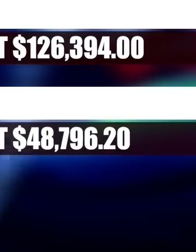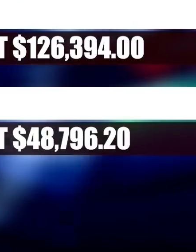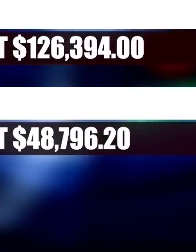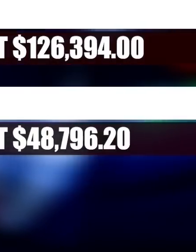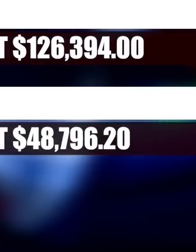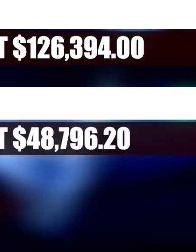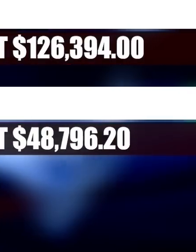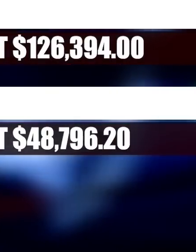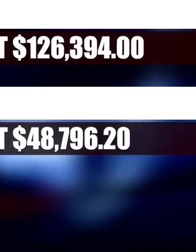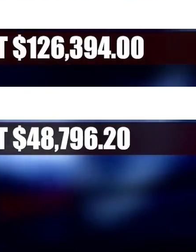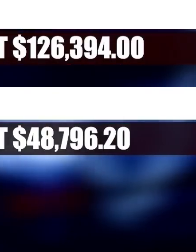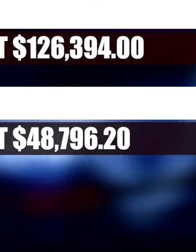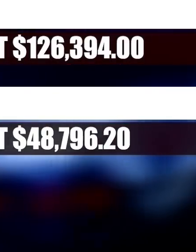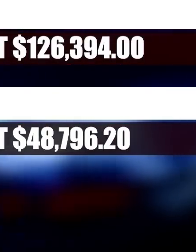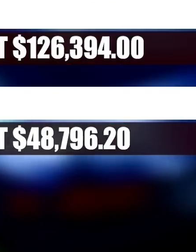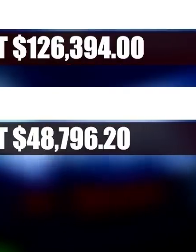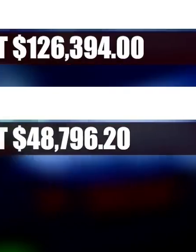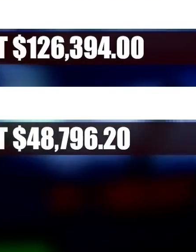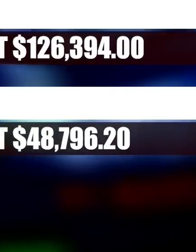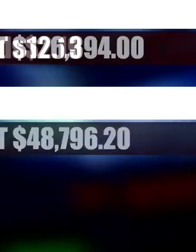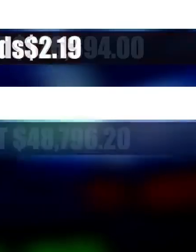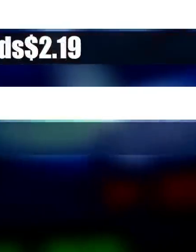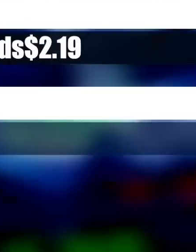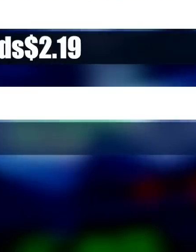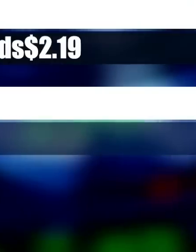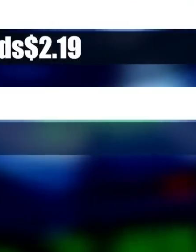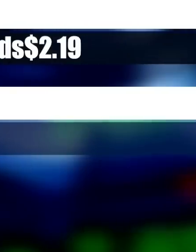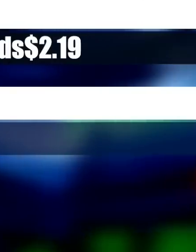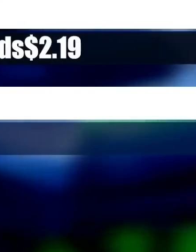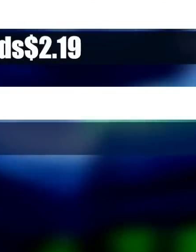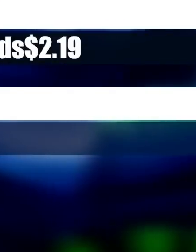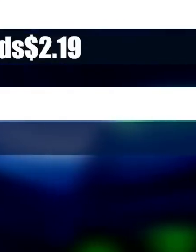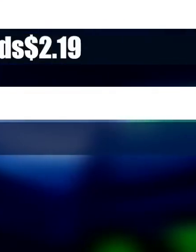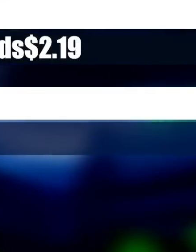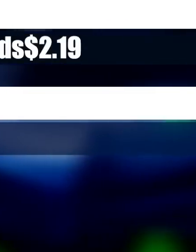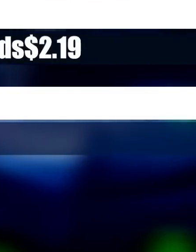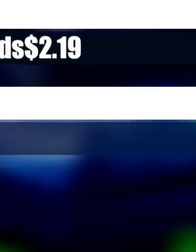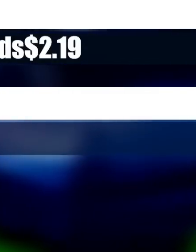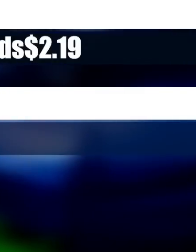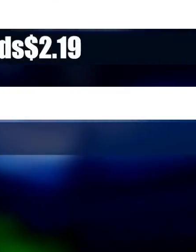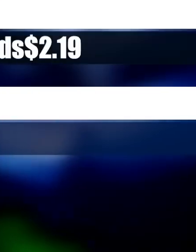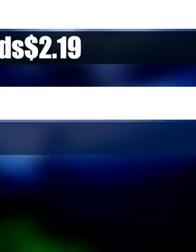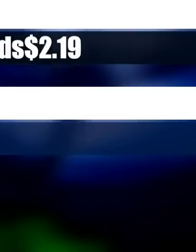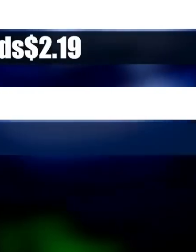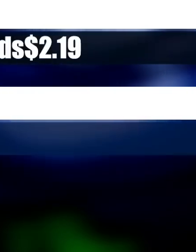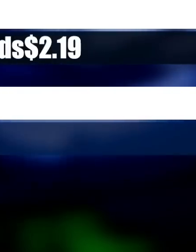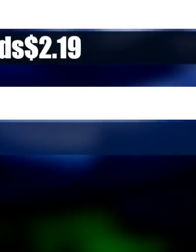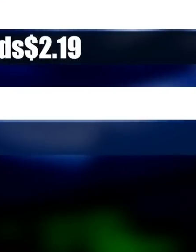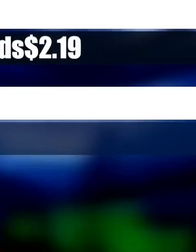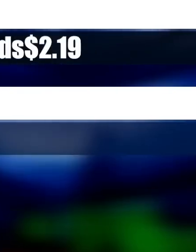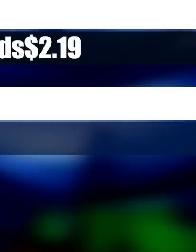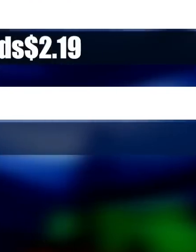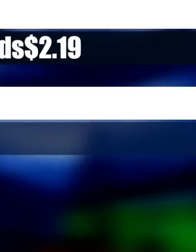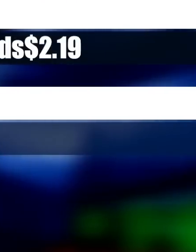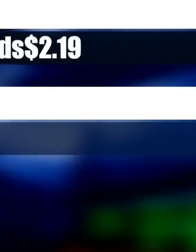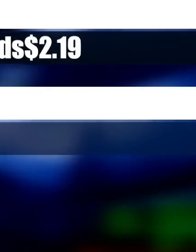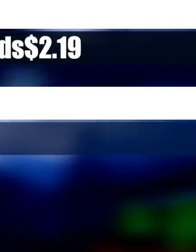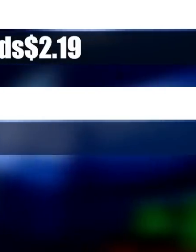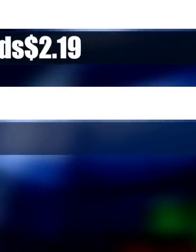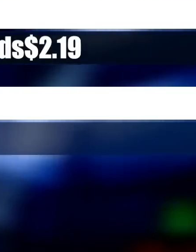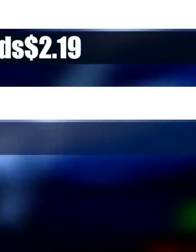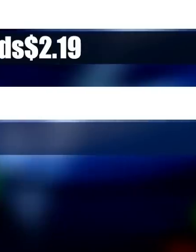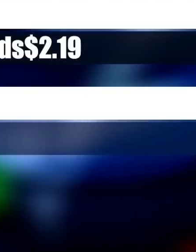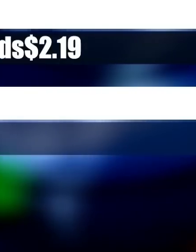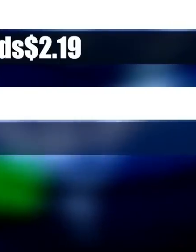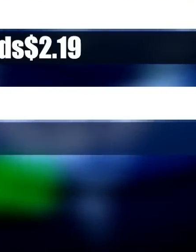$126,394, followed by Grace Kennedy Limited. And here in Barbados, First Caribbean International Bank was the volume leader,